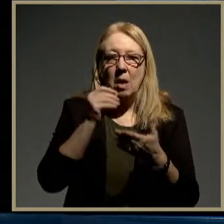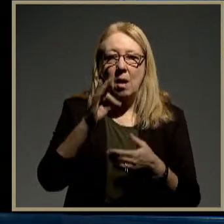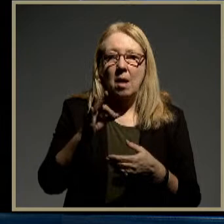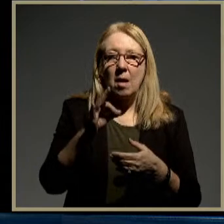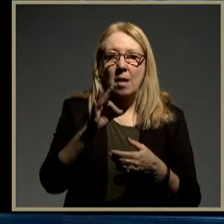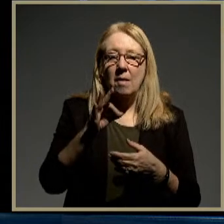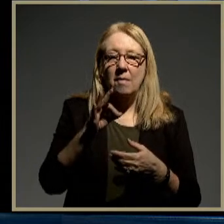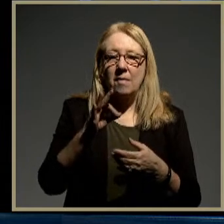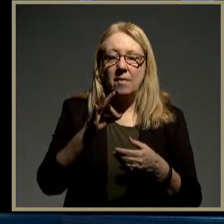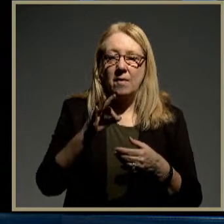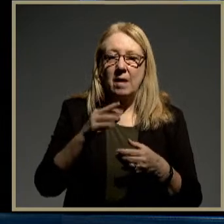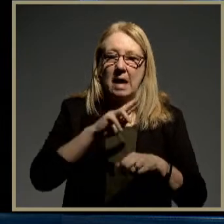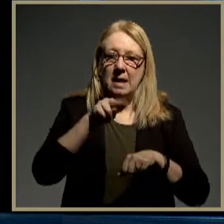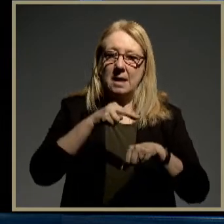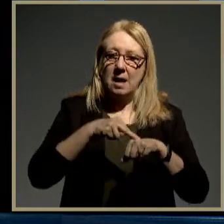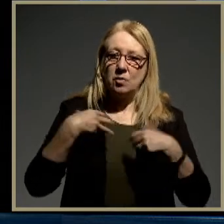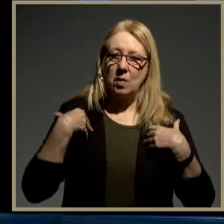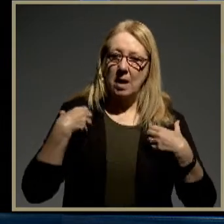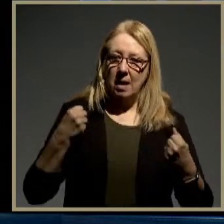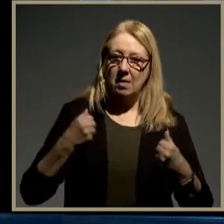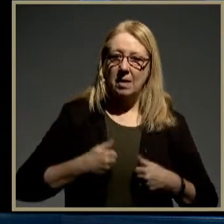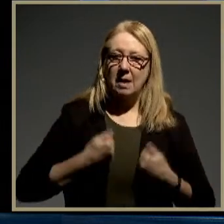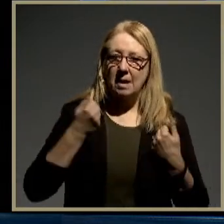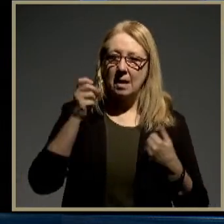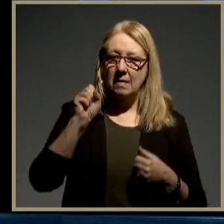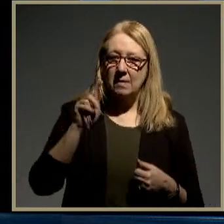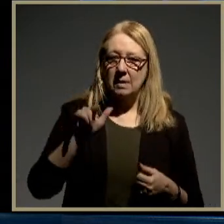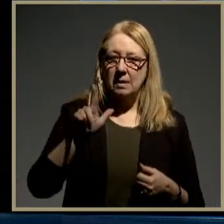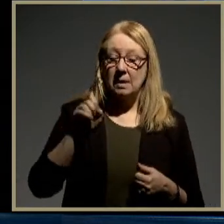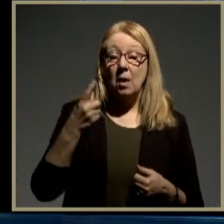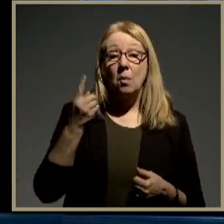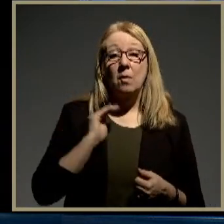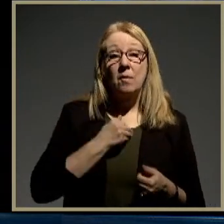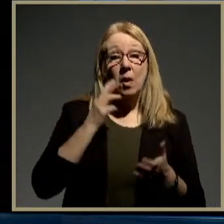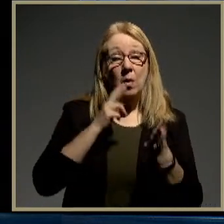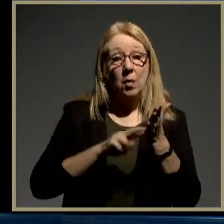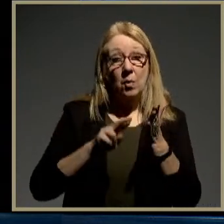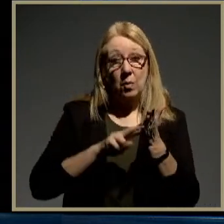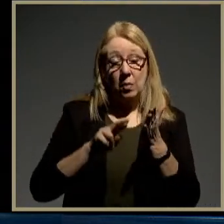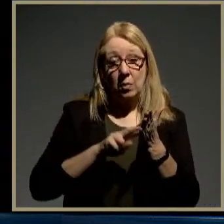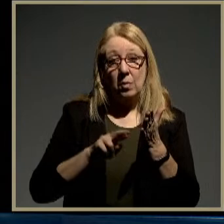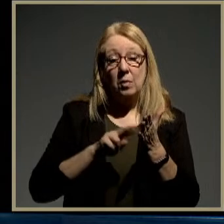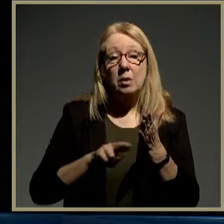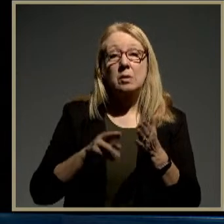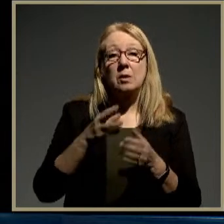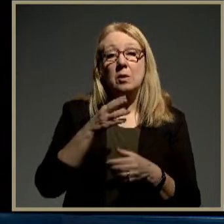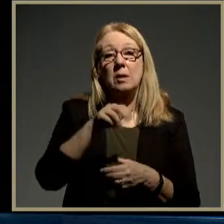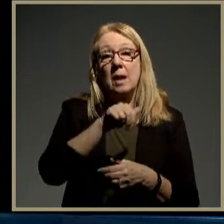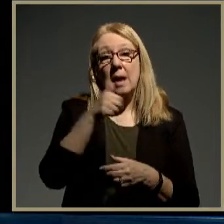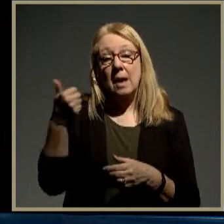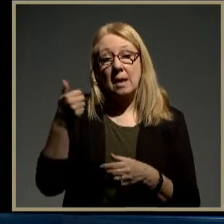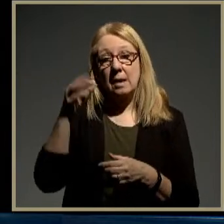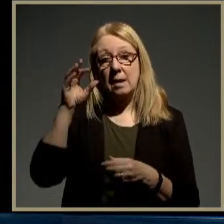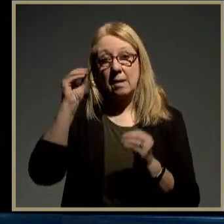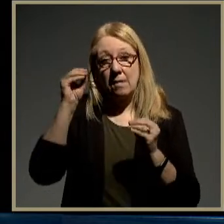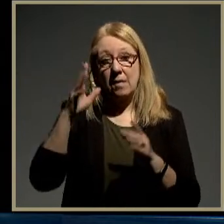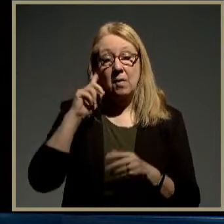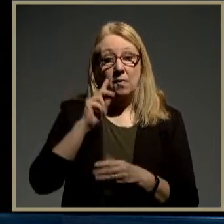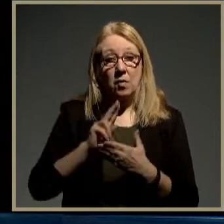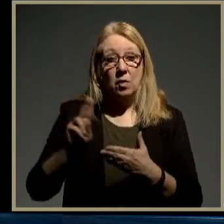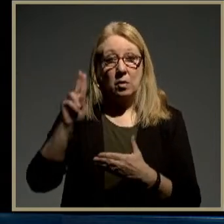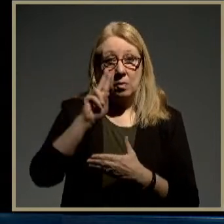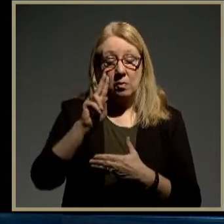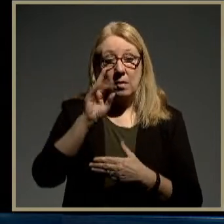a natural, healthy lifestyle. One of our researchers, Dr. Inigo San Milan, and a member of the faculty at the University of